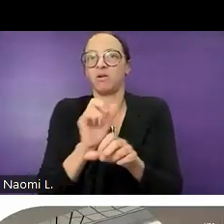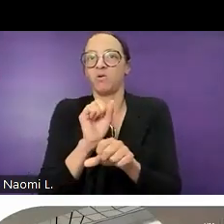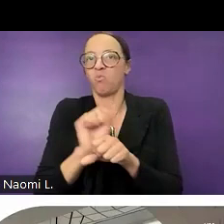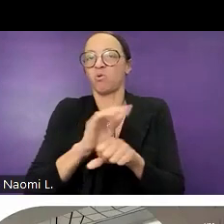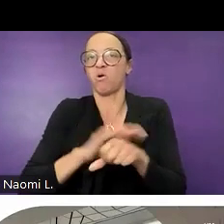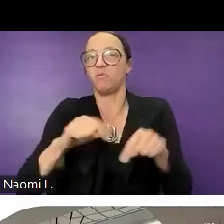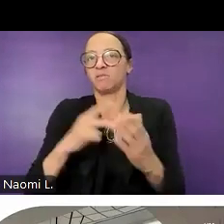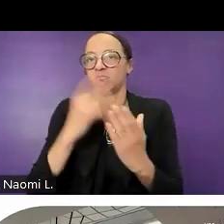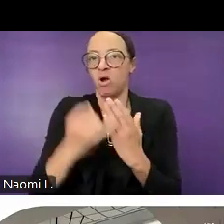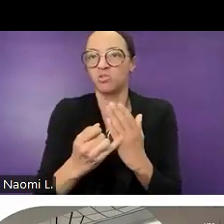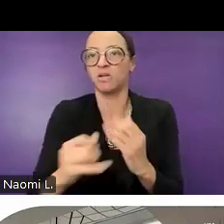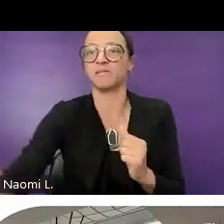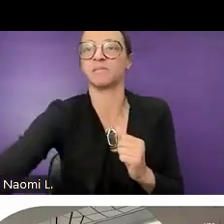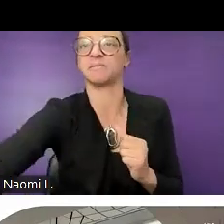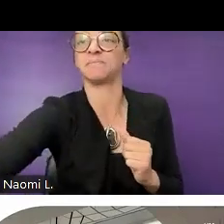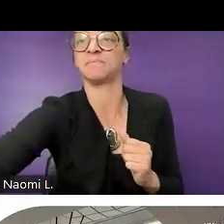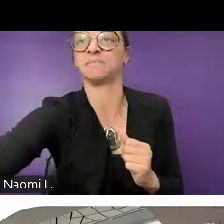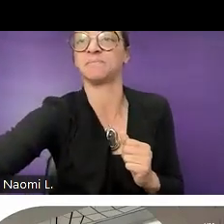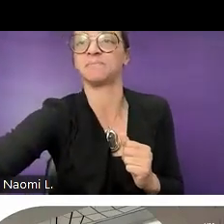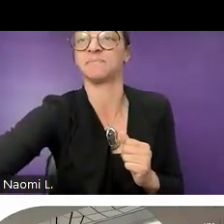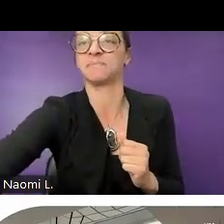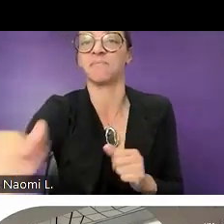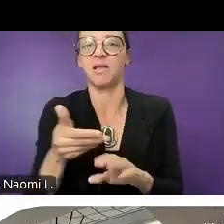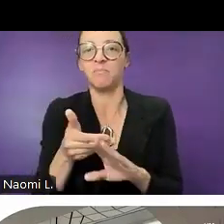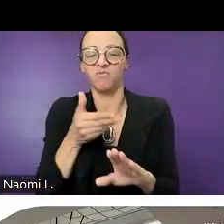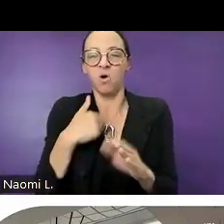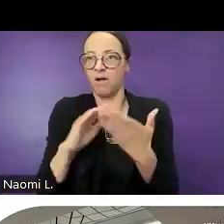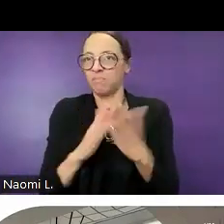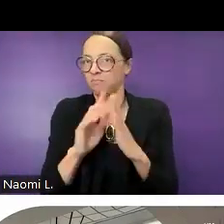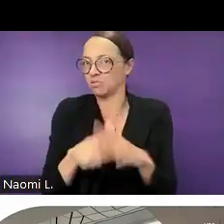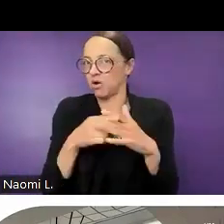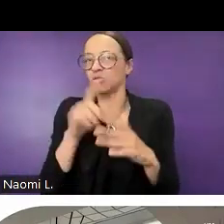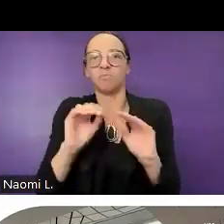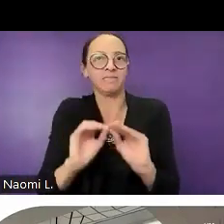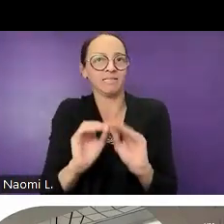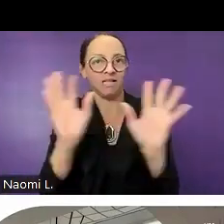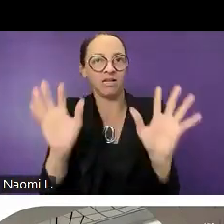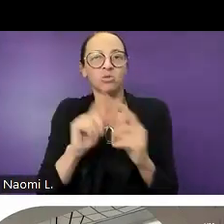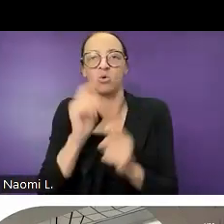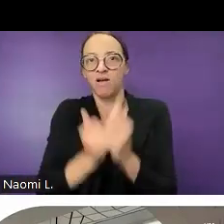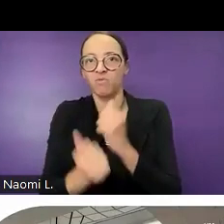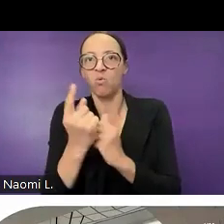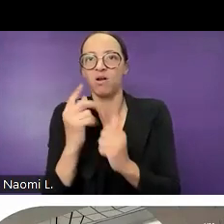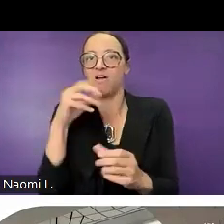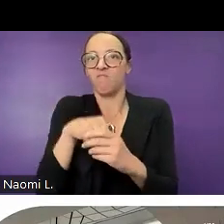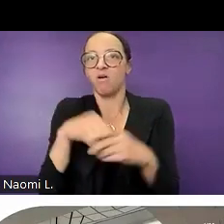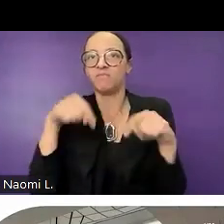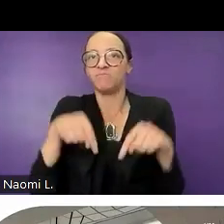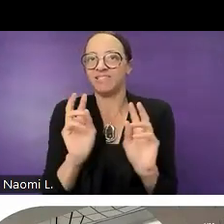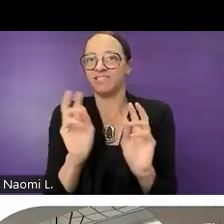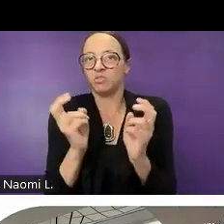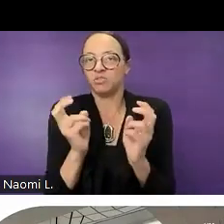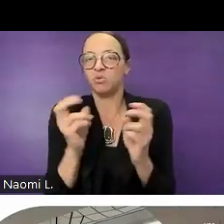started, it should be clear to everybody who's been involved in this issue area that LTSS and